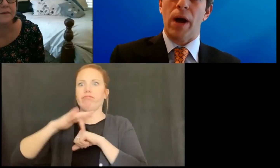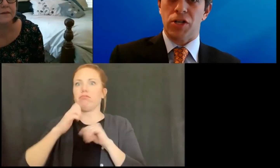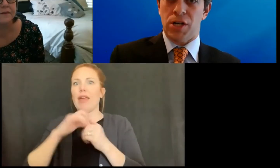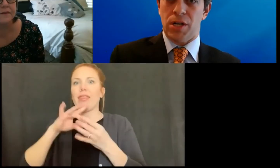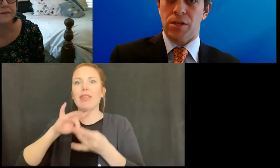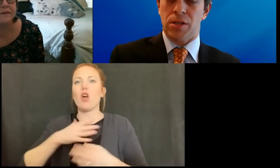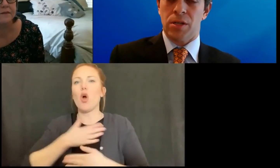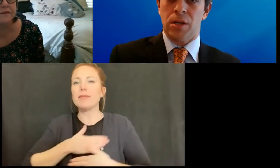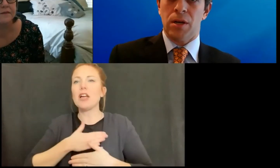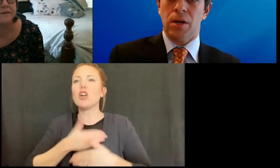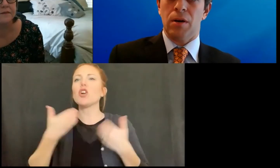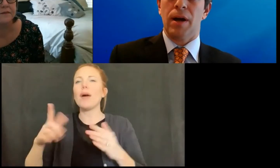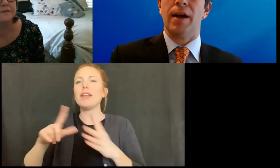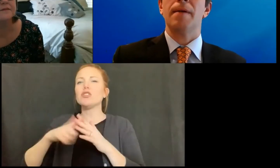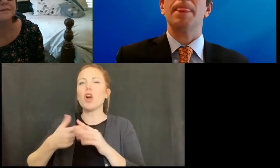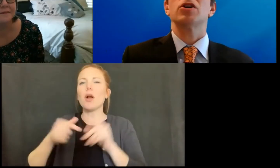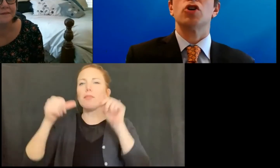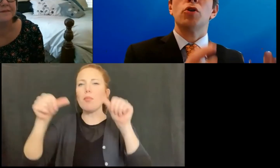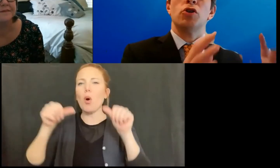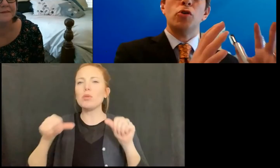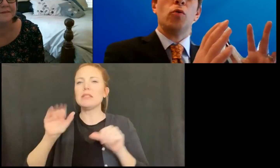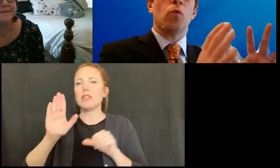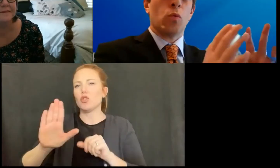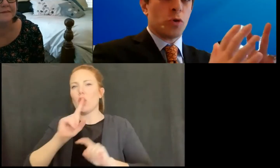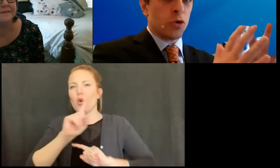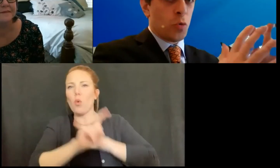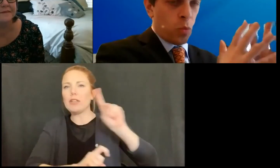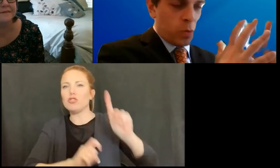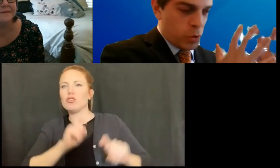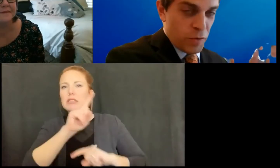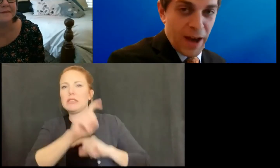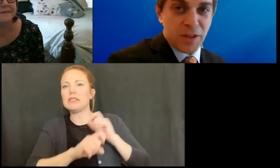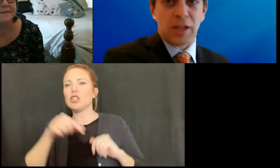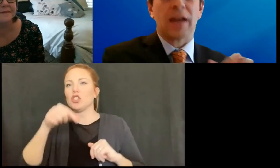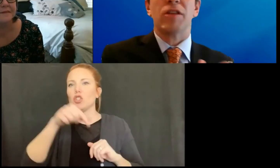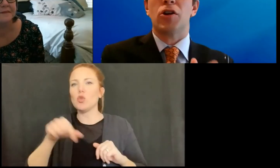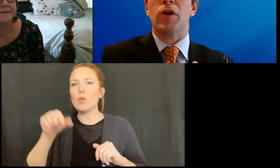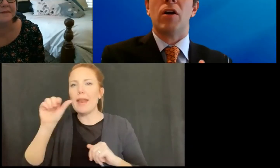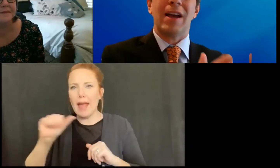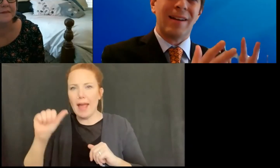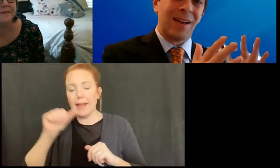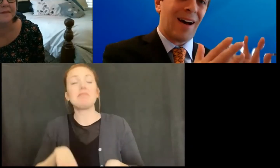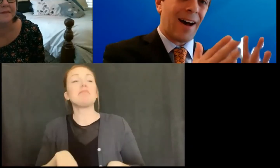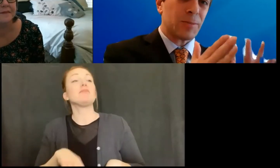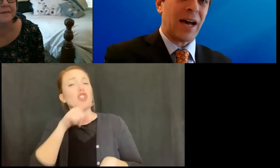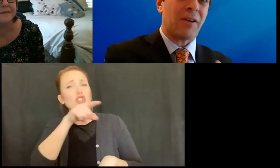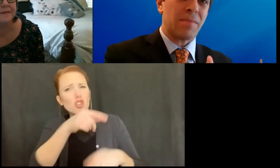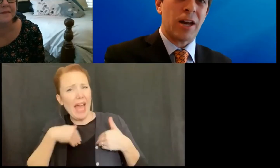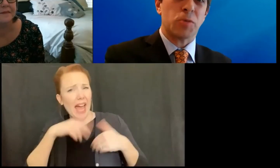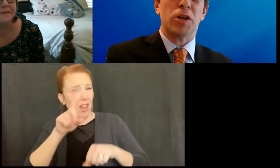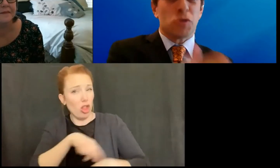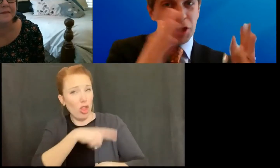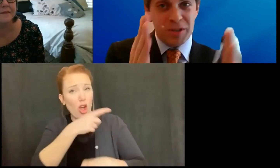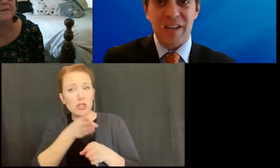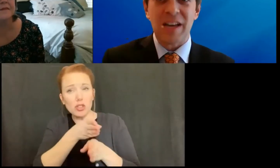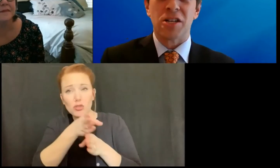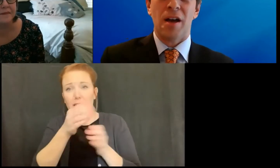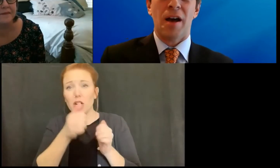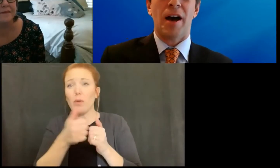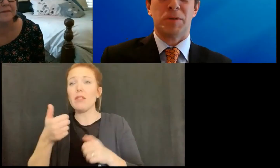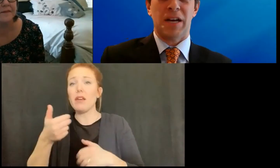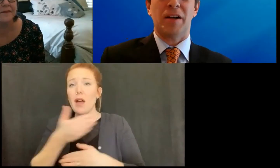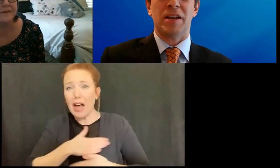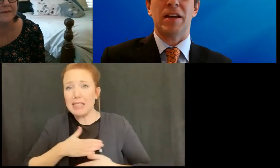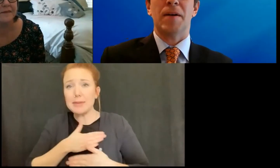putting your questions. Okay. So you've had this lengthy career in hospitality management. You still